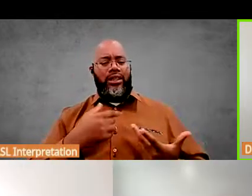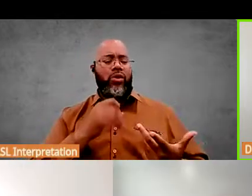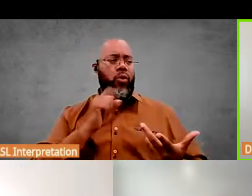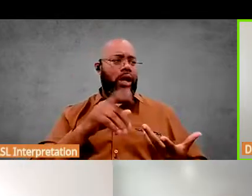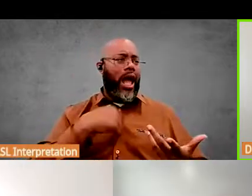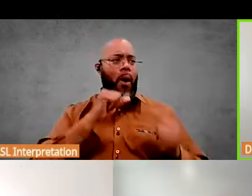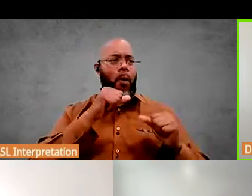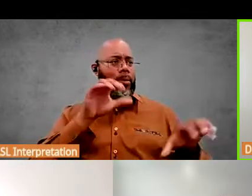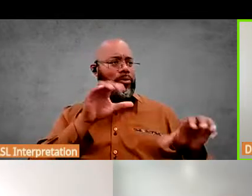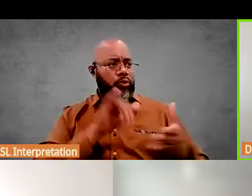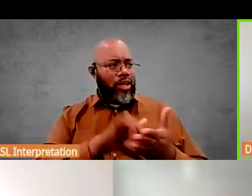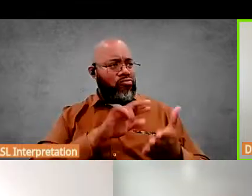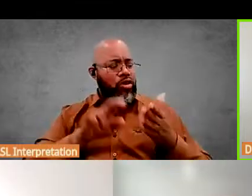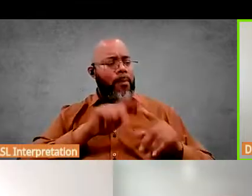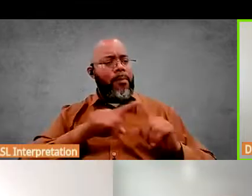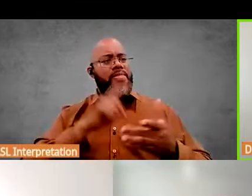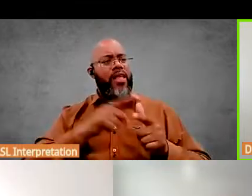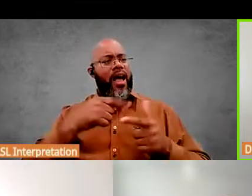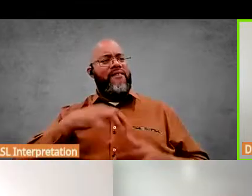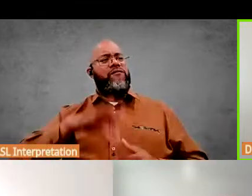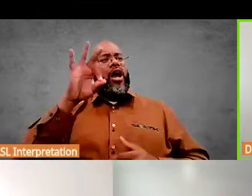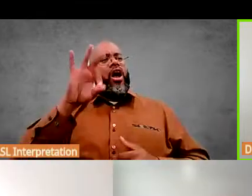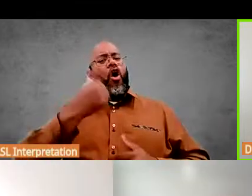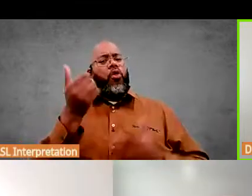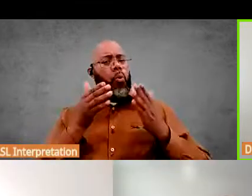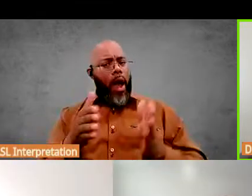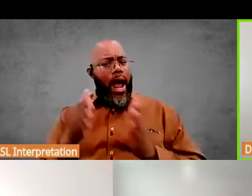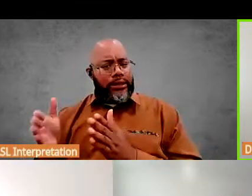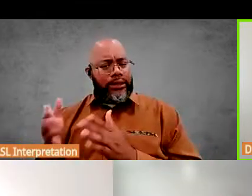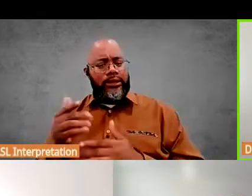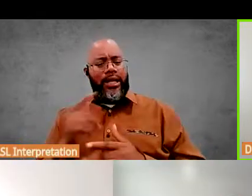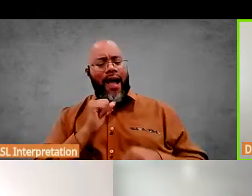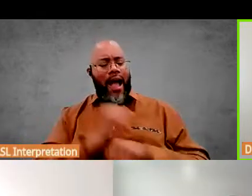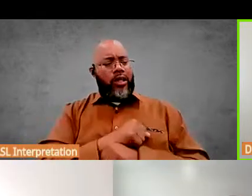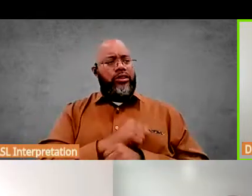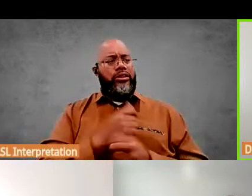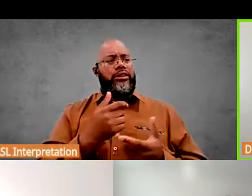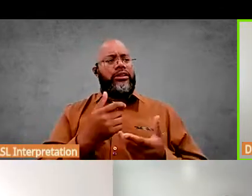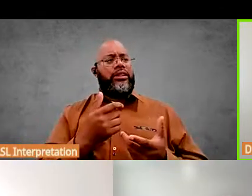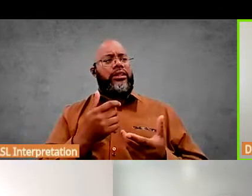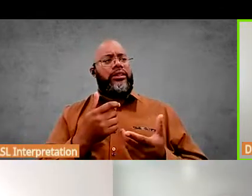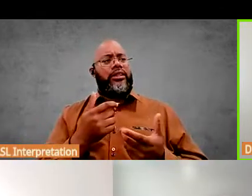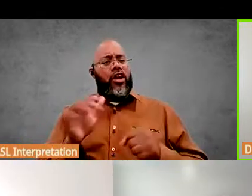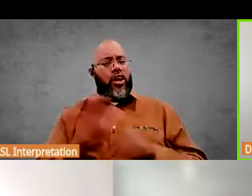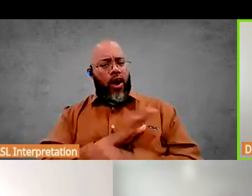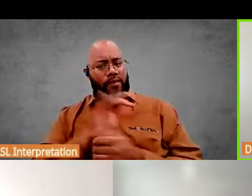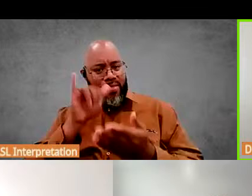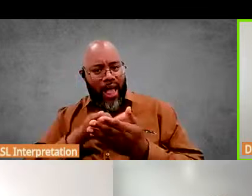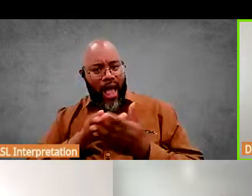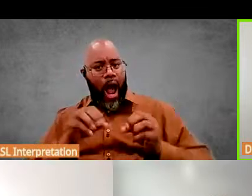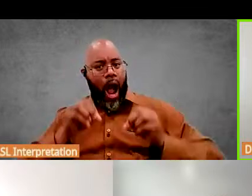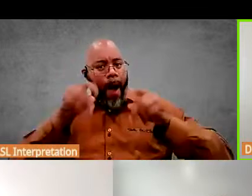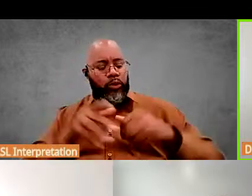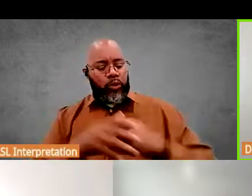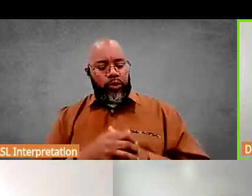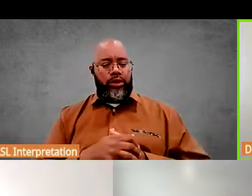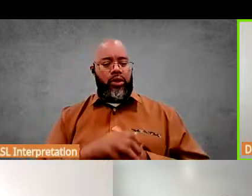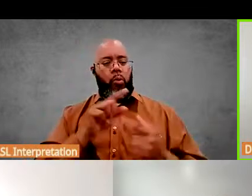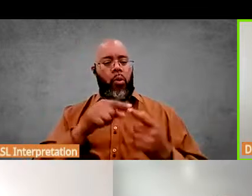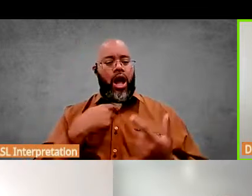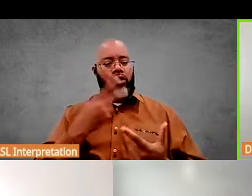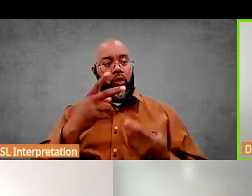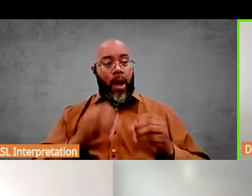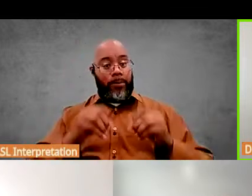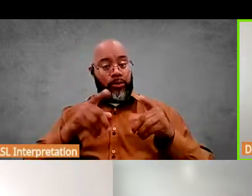able to do research. But then I found other ways to actually compensate for that opportunity, when I say opportunity,